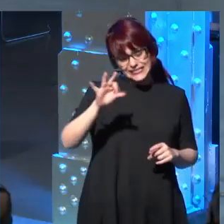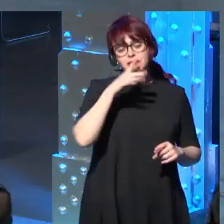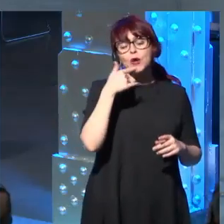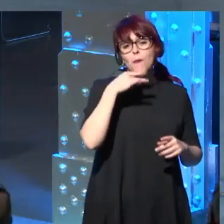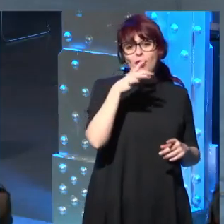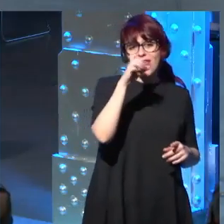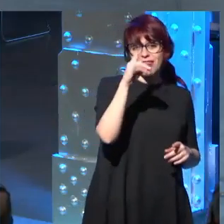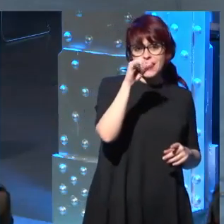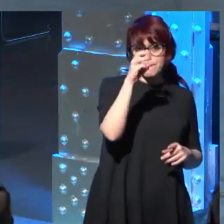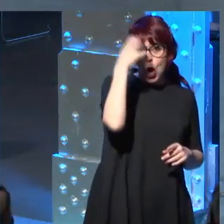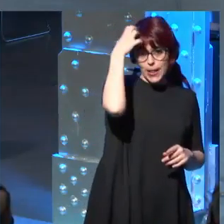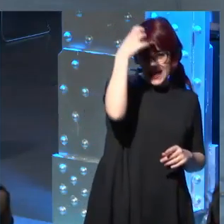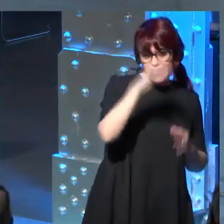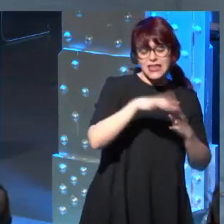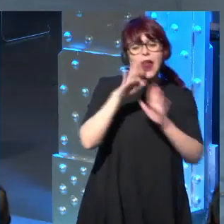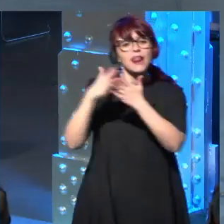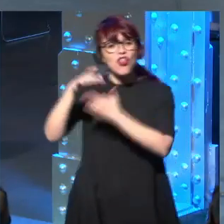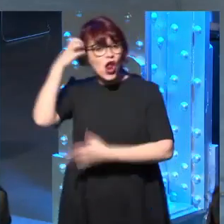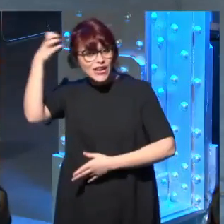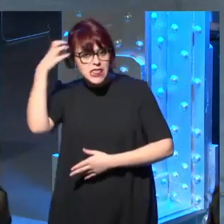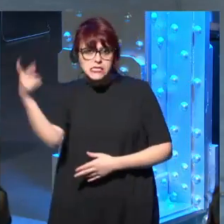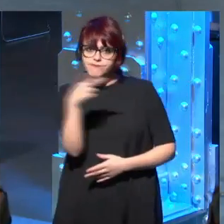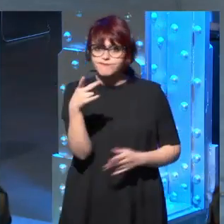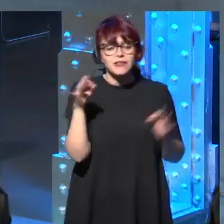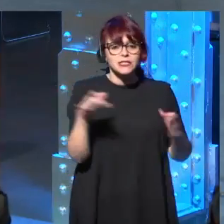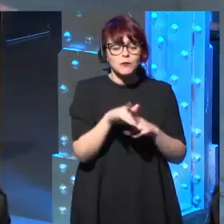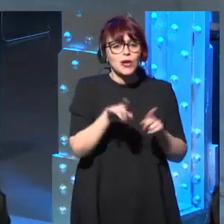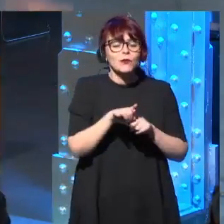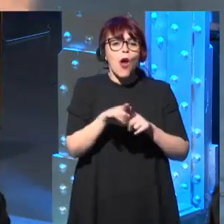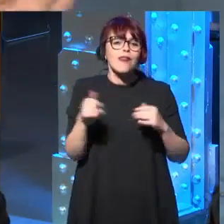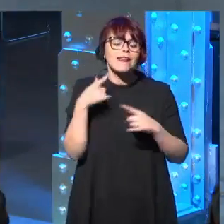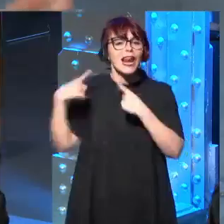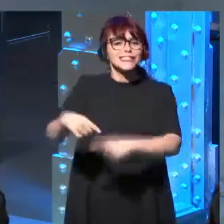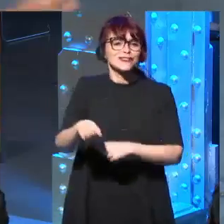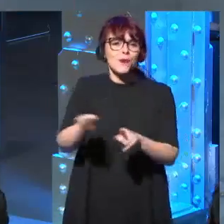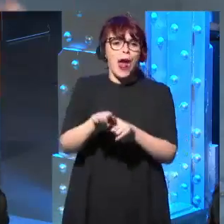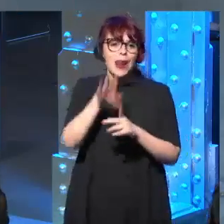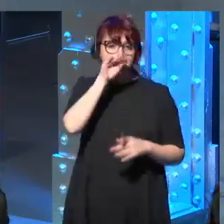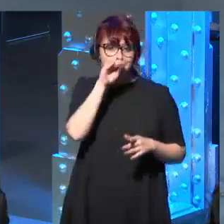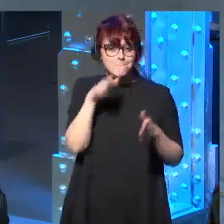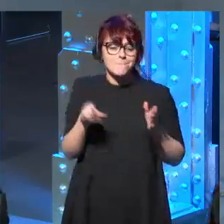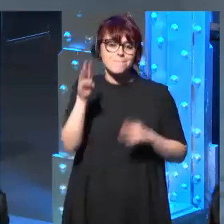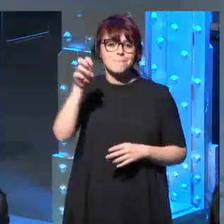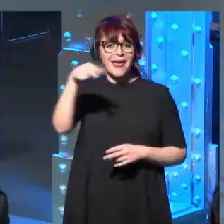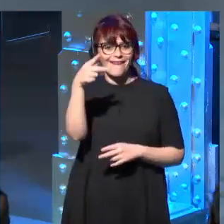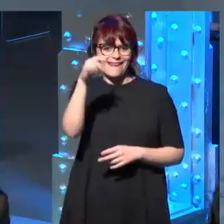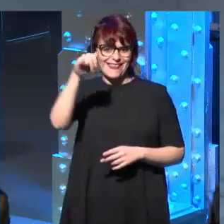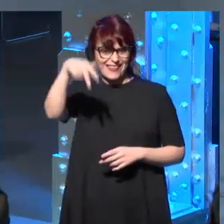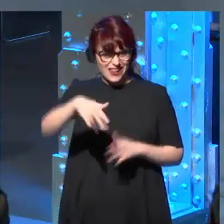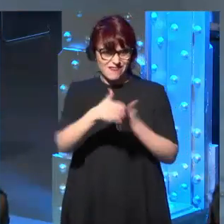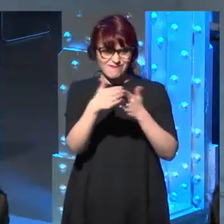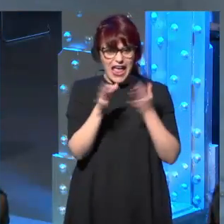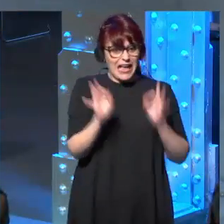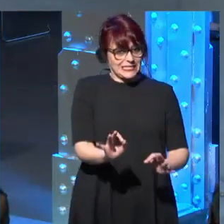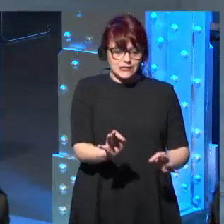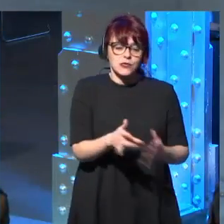Shahnameh, are Penguin classics. When I say that, the people are relieved. Oh, they are not that obscure.